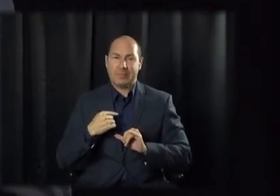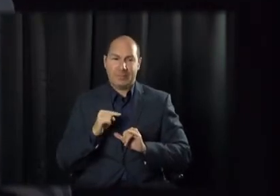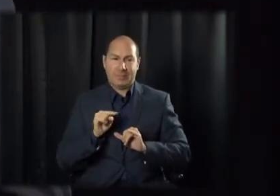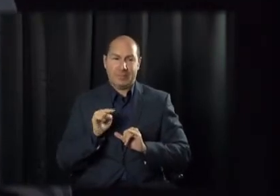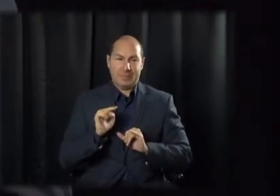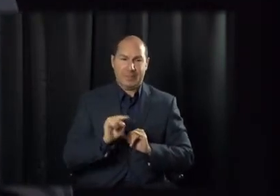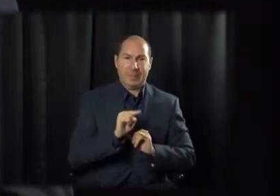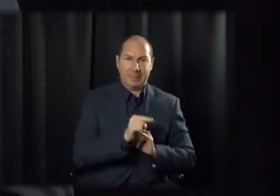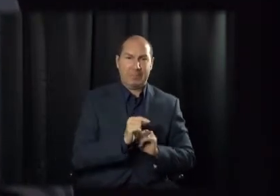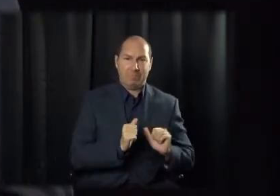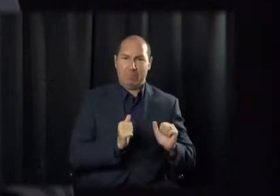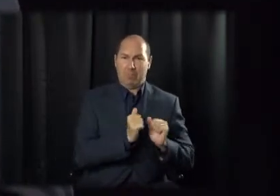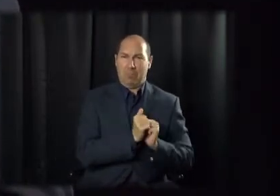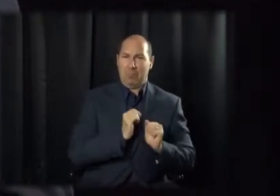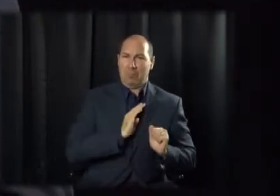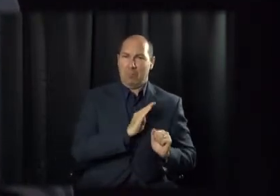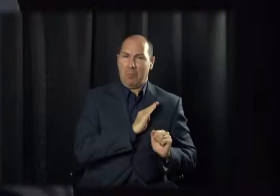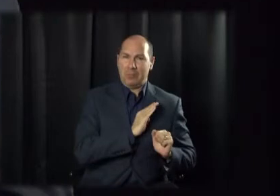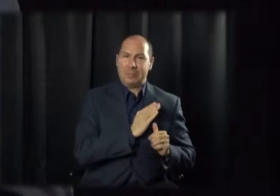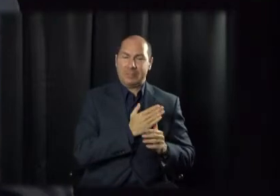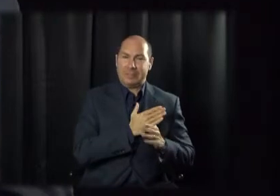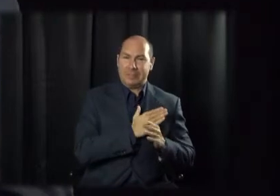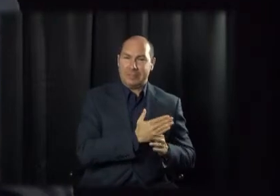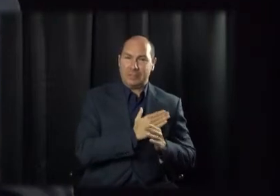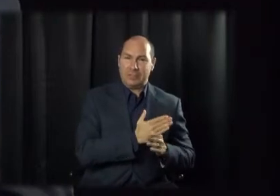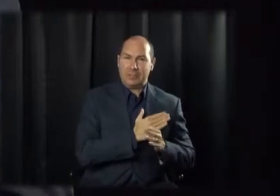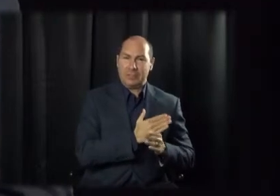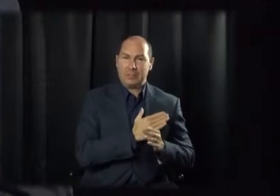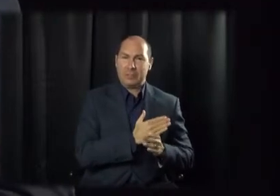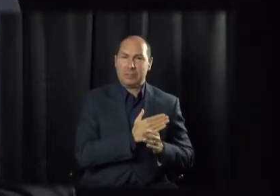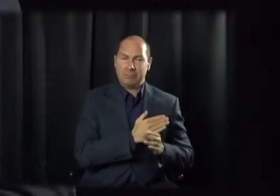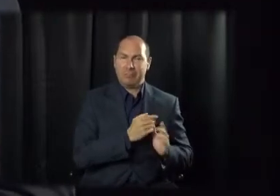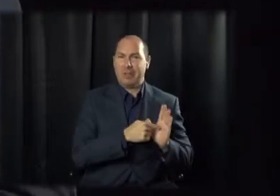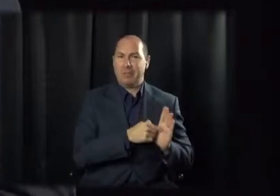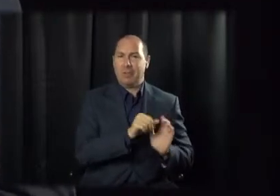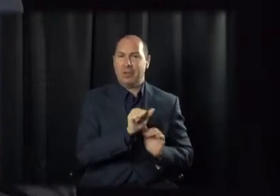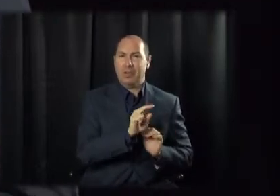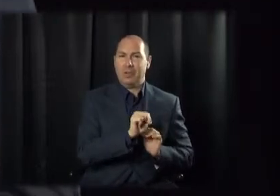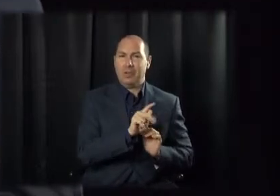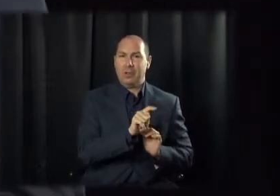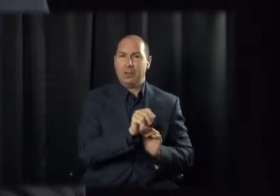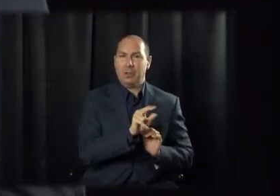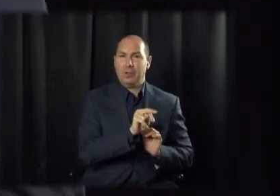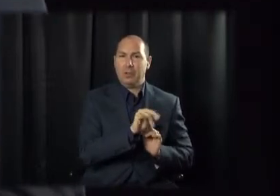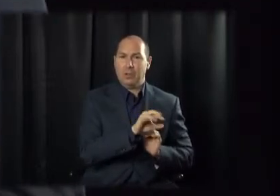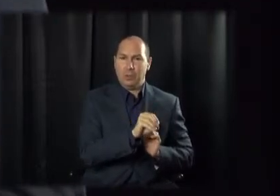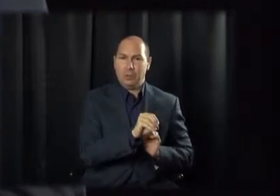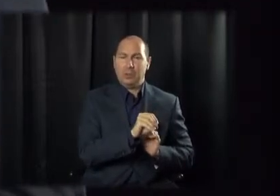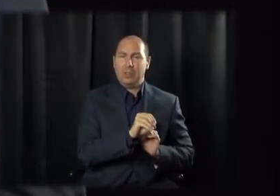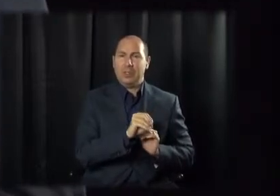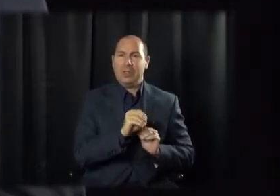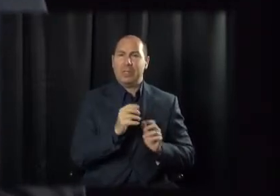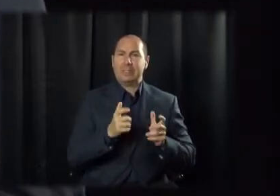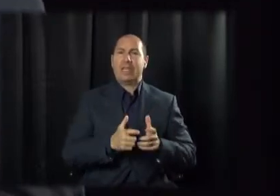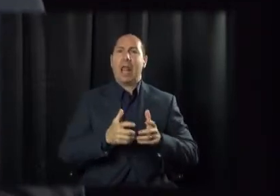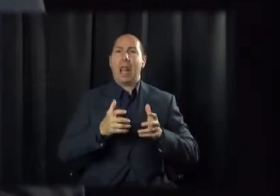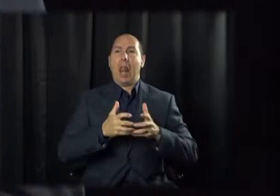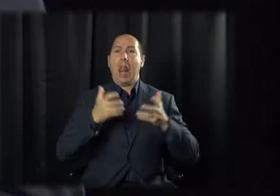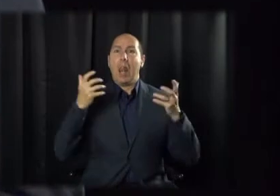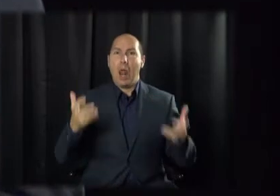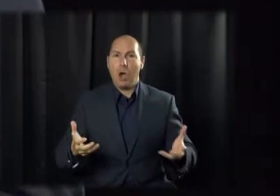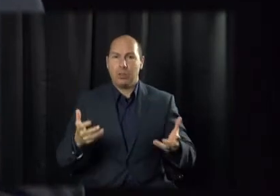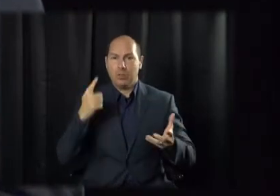Antonio's concerns that this is a lot right now, and it's especially given all